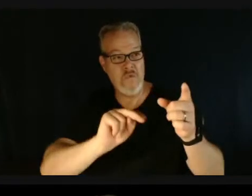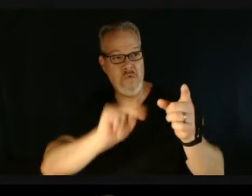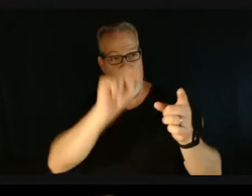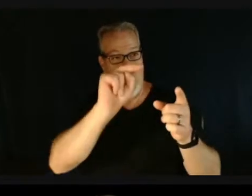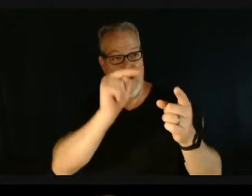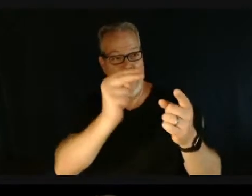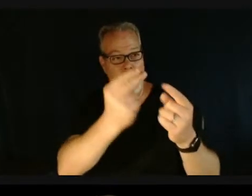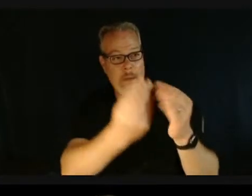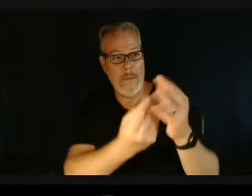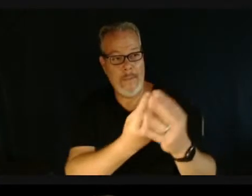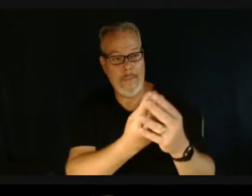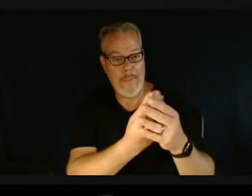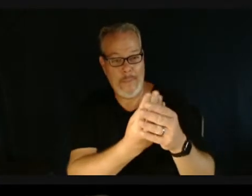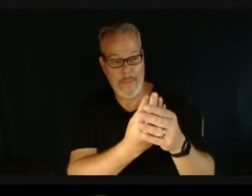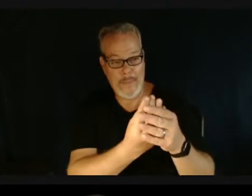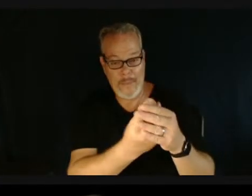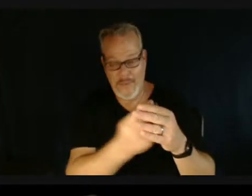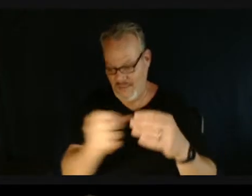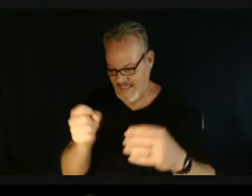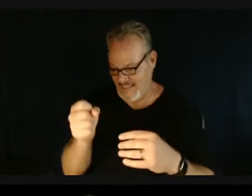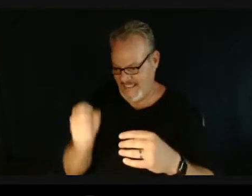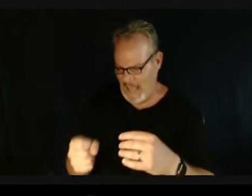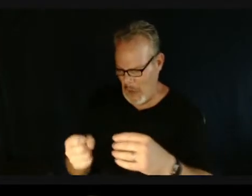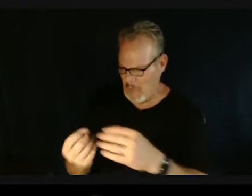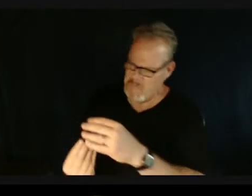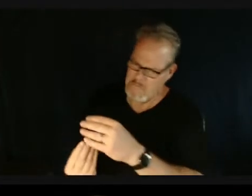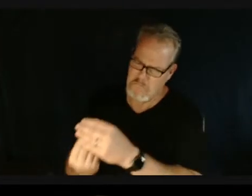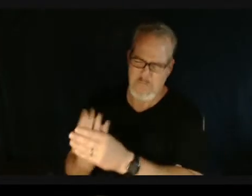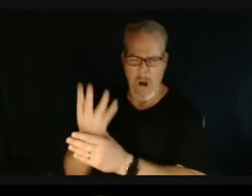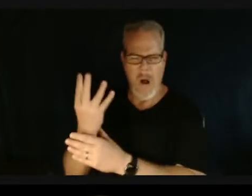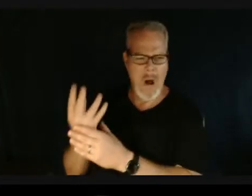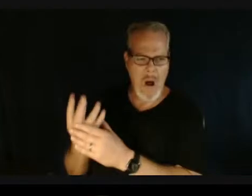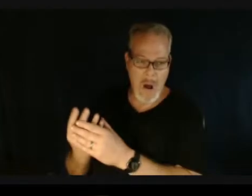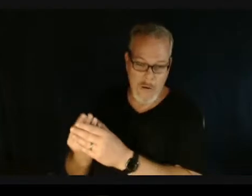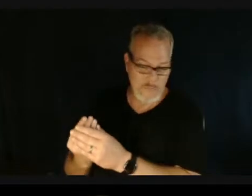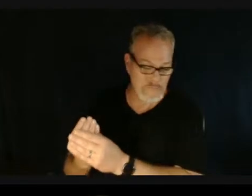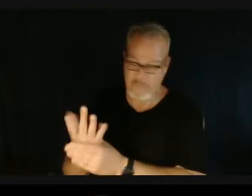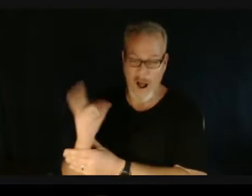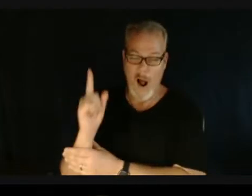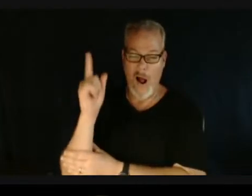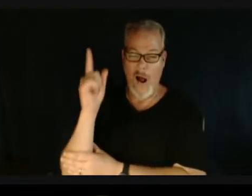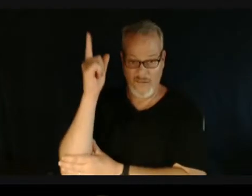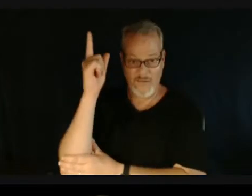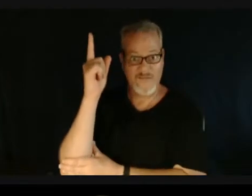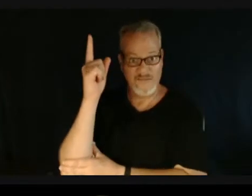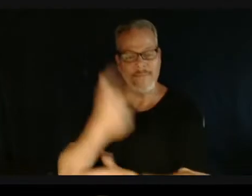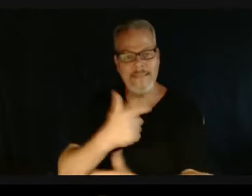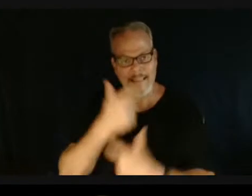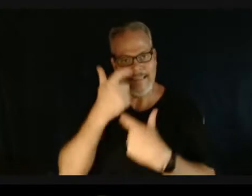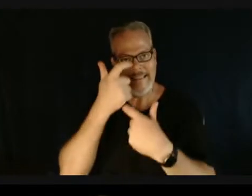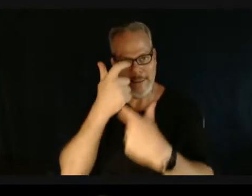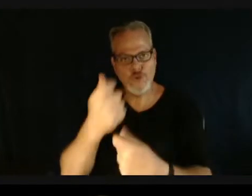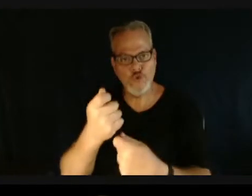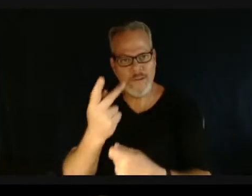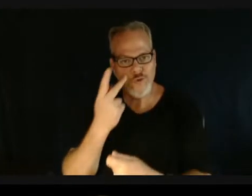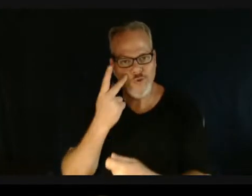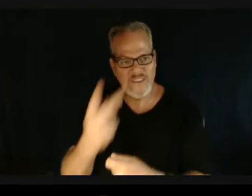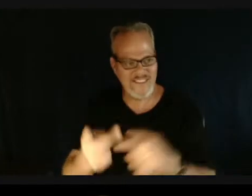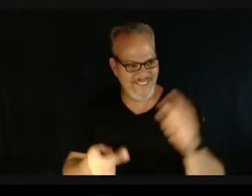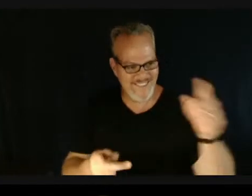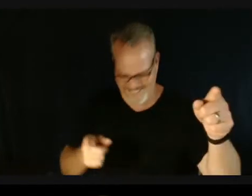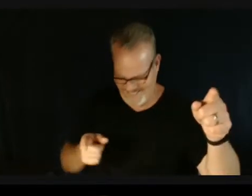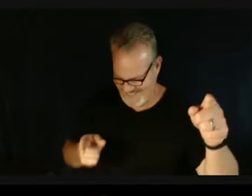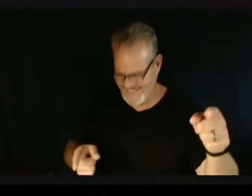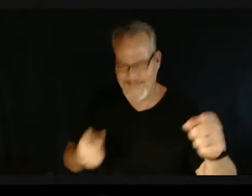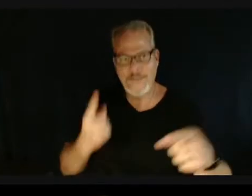off when the south vent is fountaining so high? So there should be some interesting mechanics happening down there, and that's something to consider,